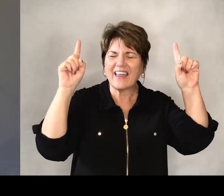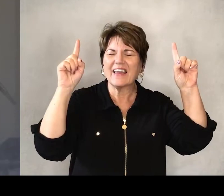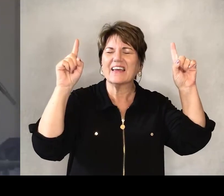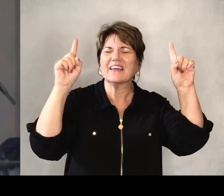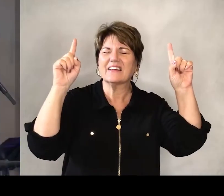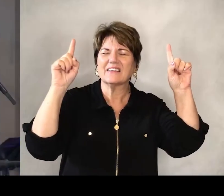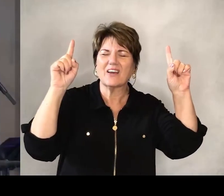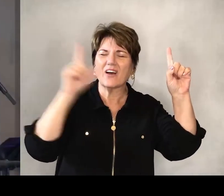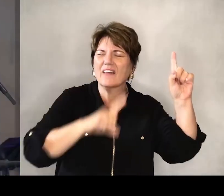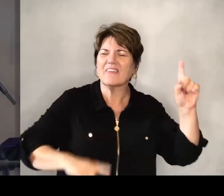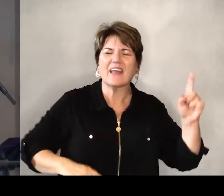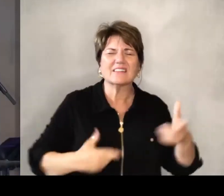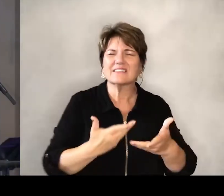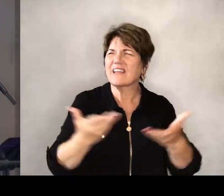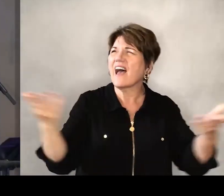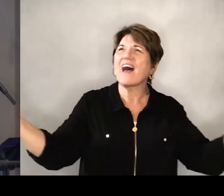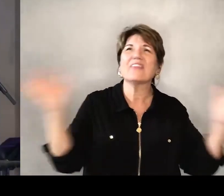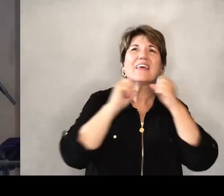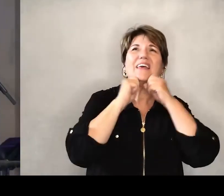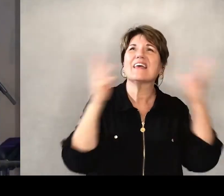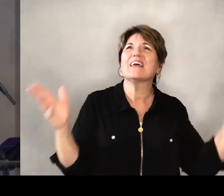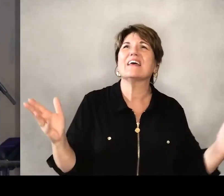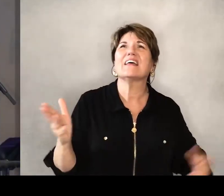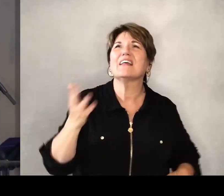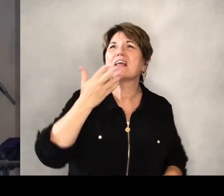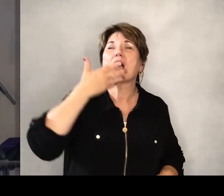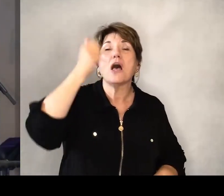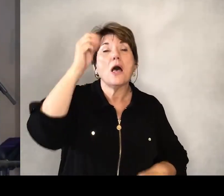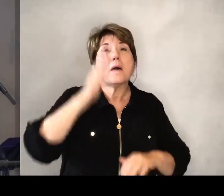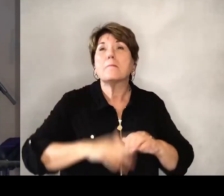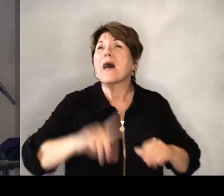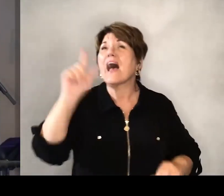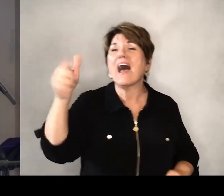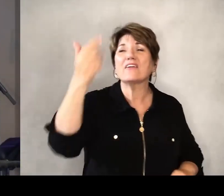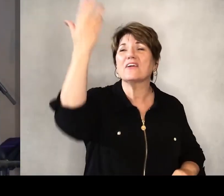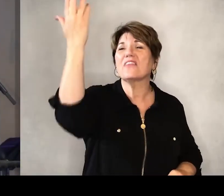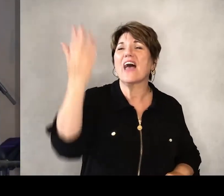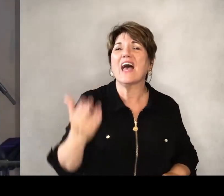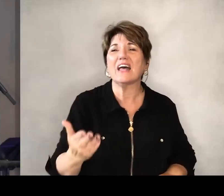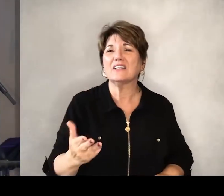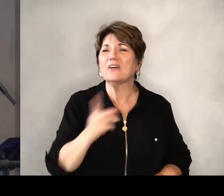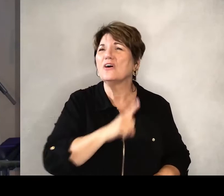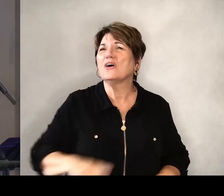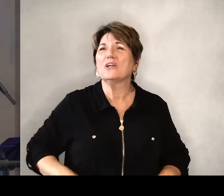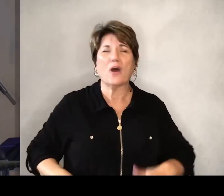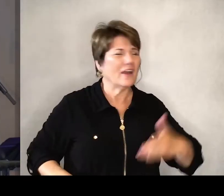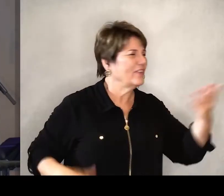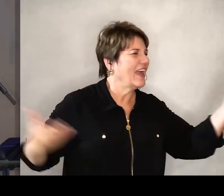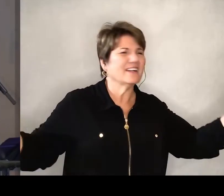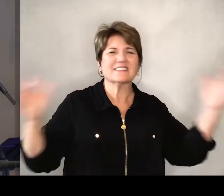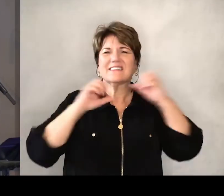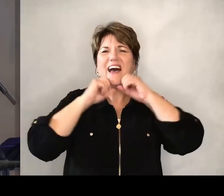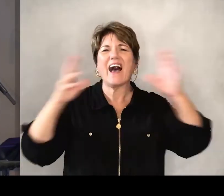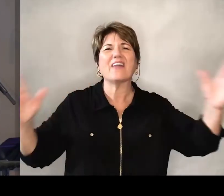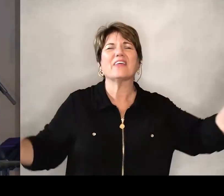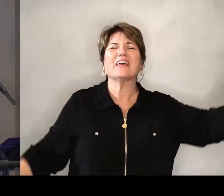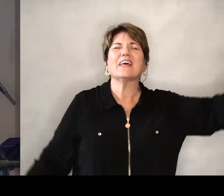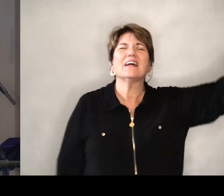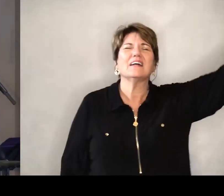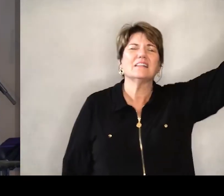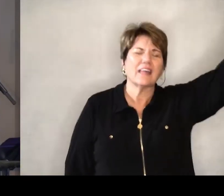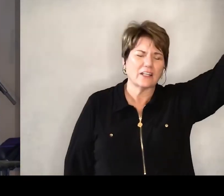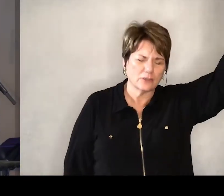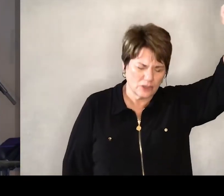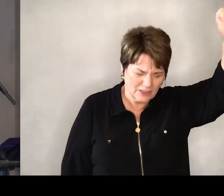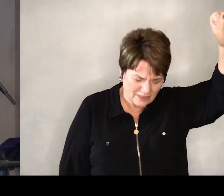can. Lord, there's nothing better than you. Lord, there's